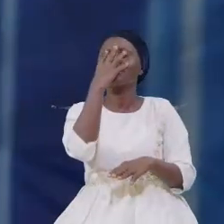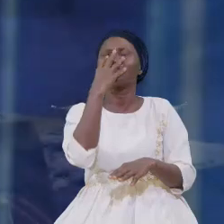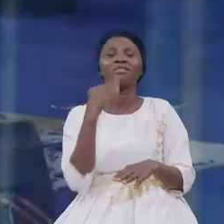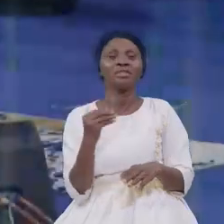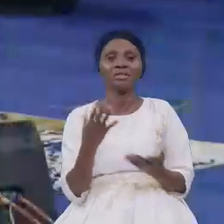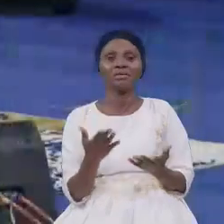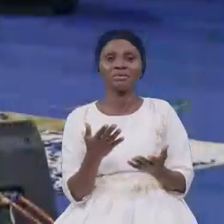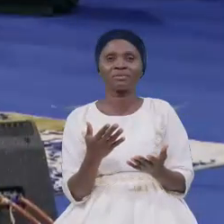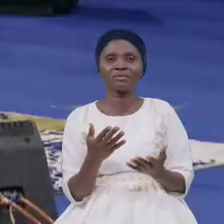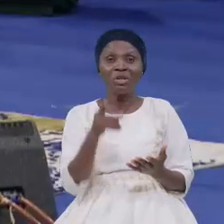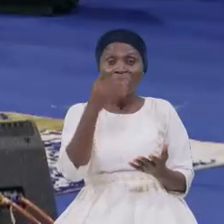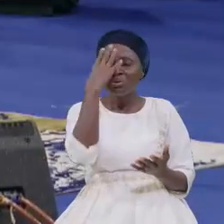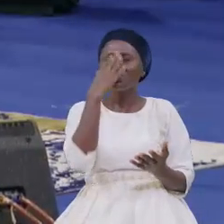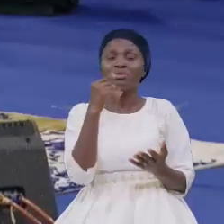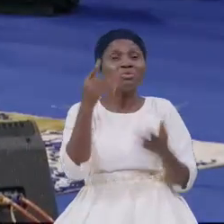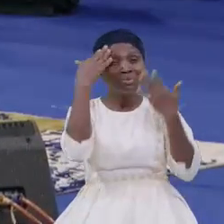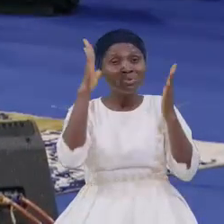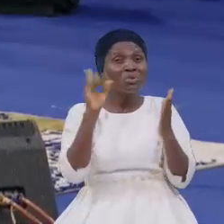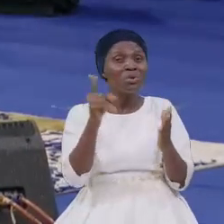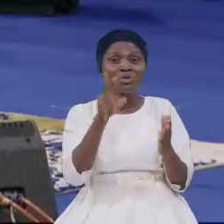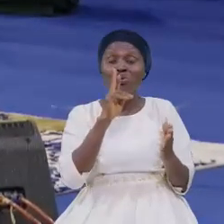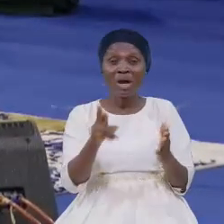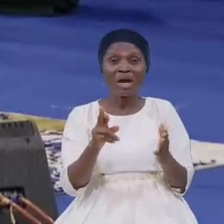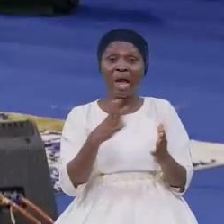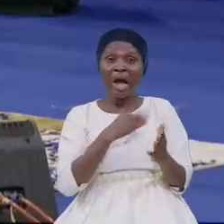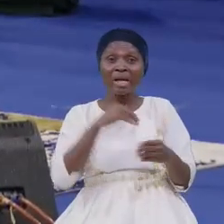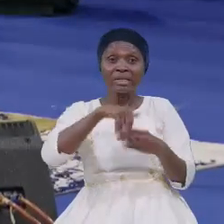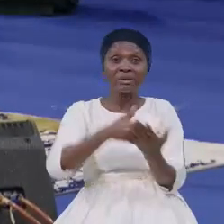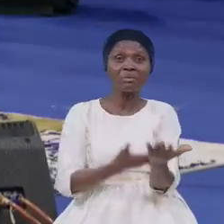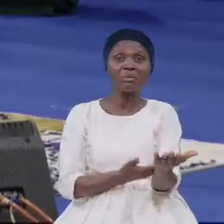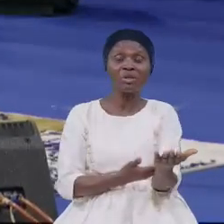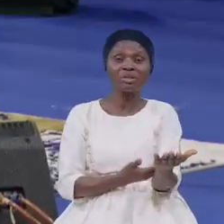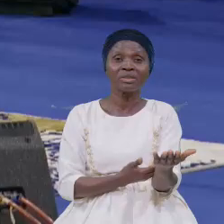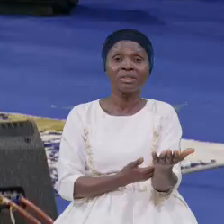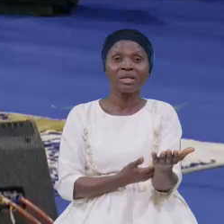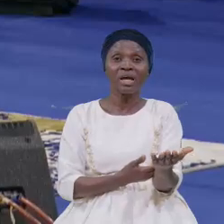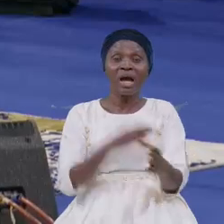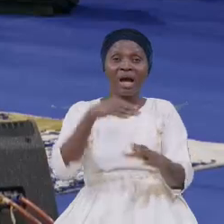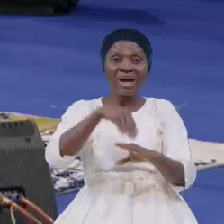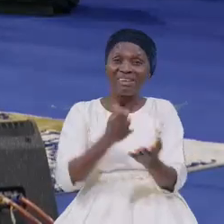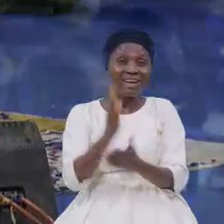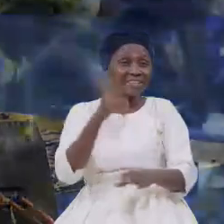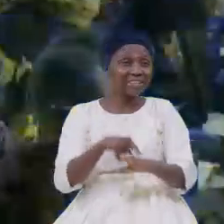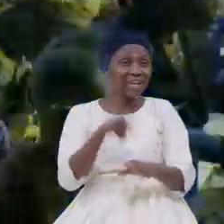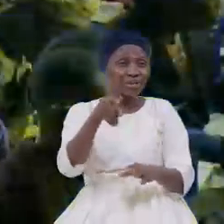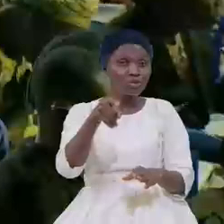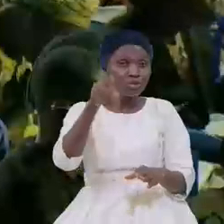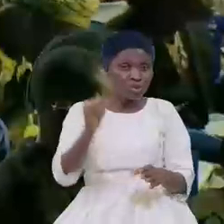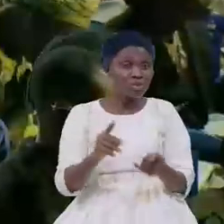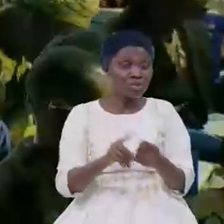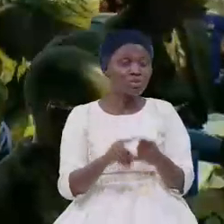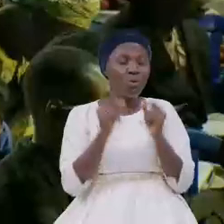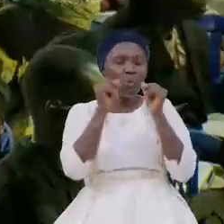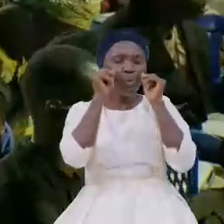are. And in the morning, at the right time, you ought to wake, even without the alarm clock, something just